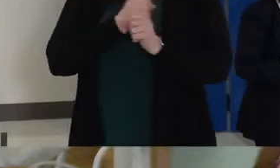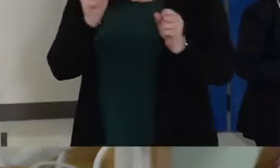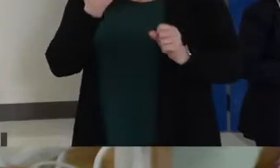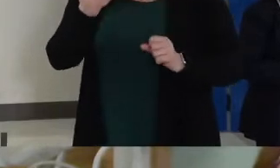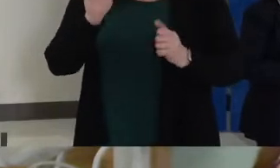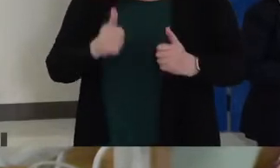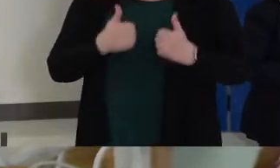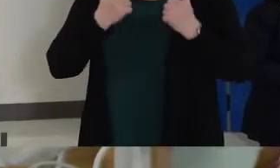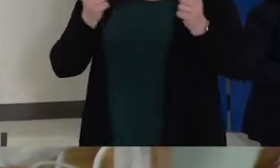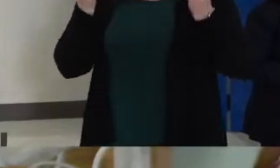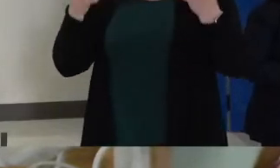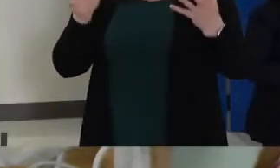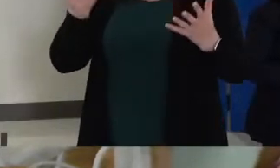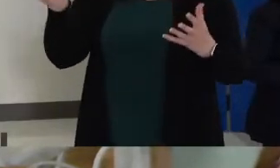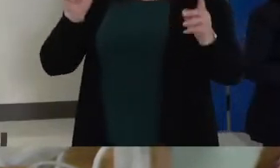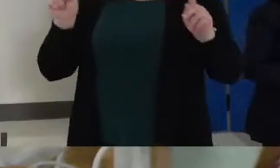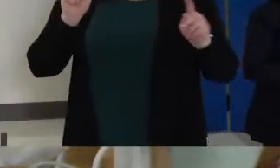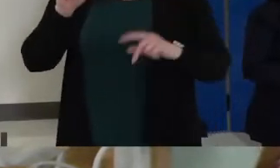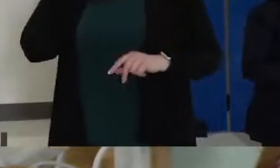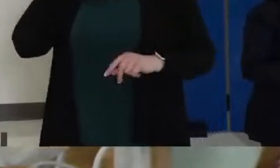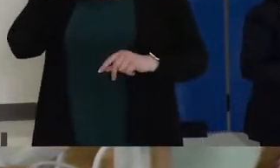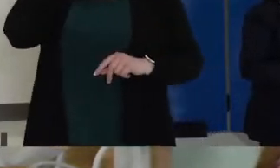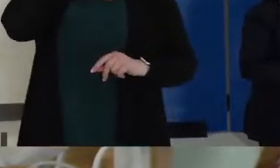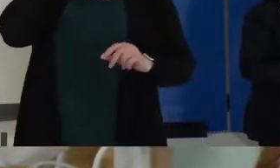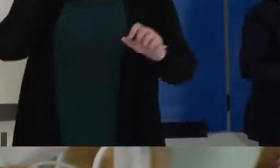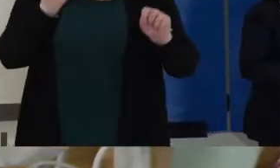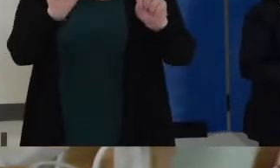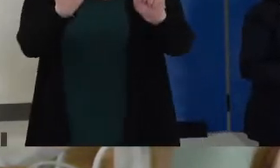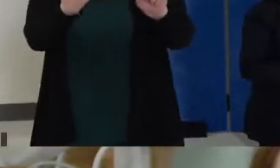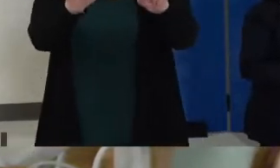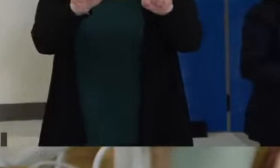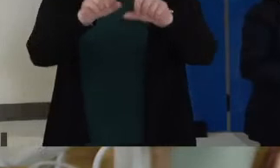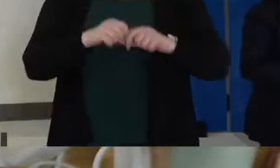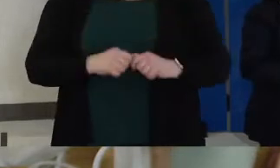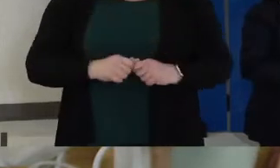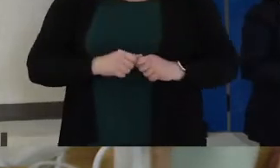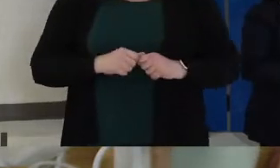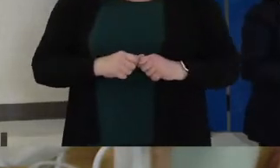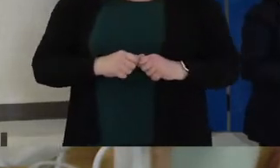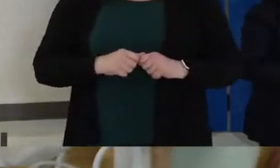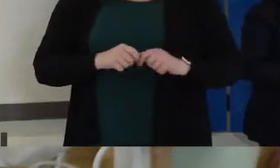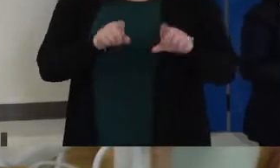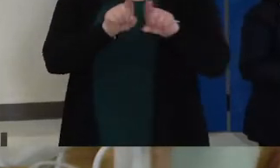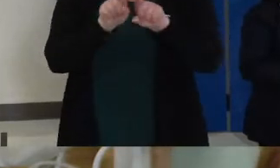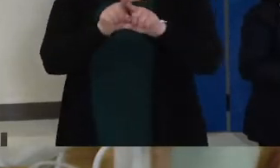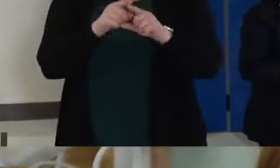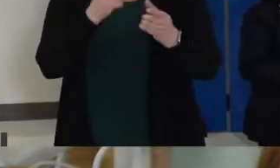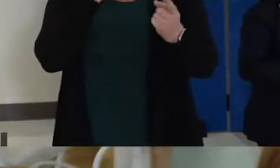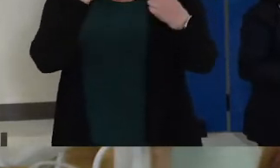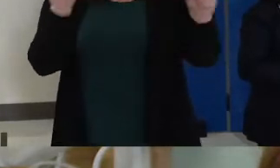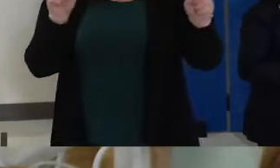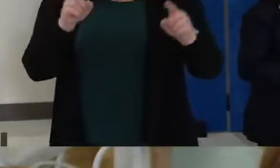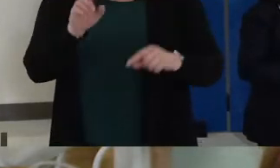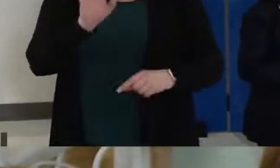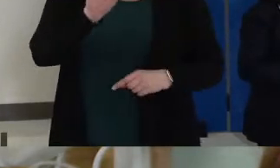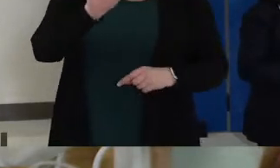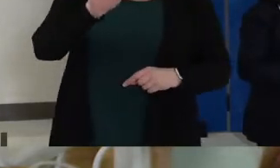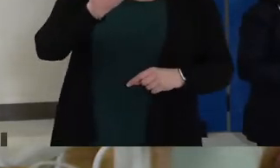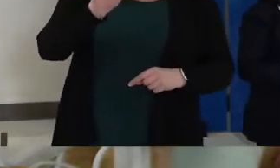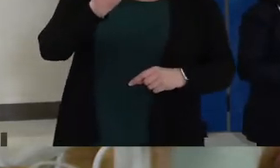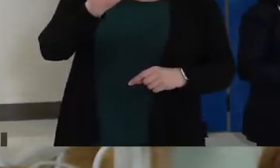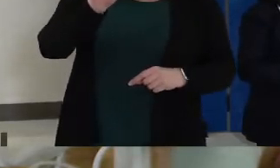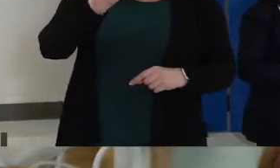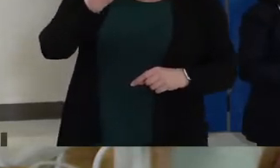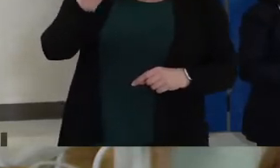So many others need to know it's possible. And what we're also advancing is a framework that I